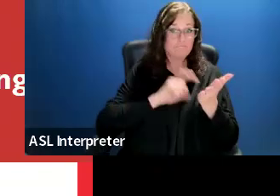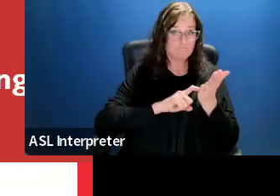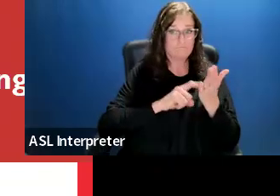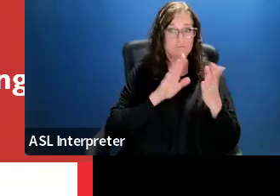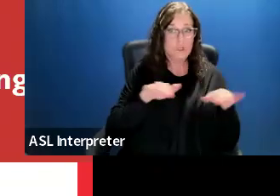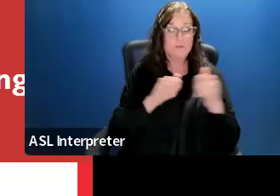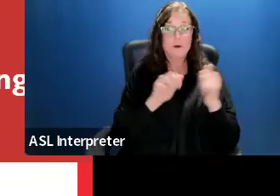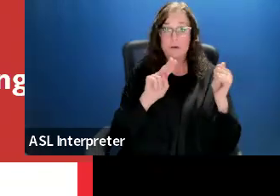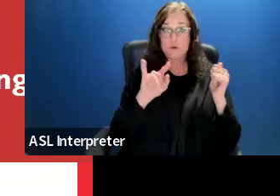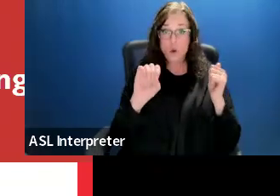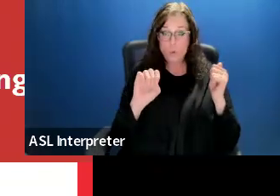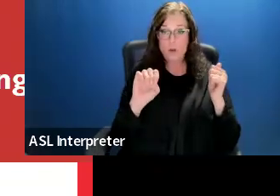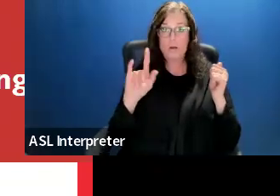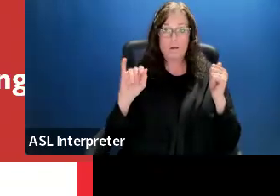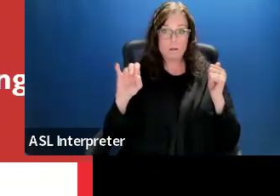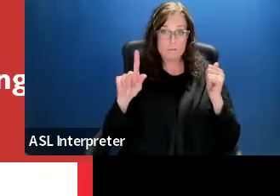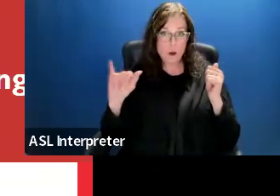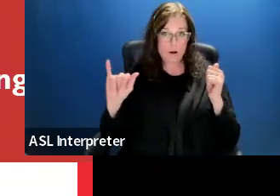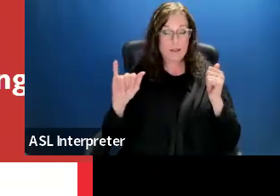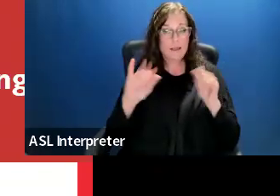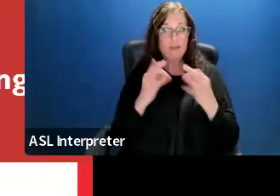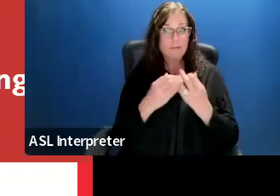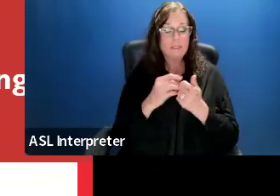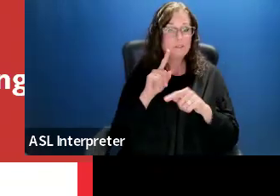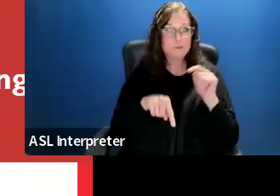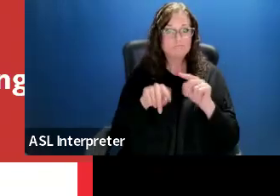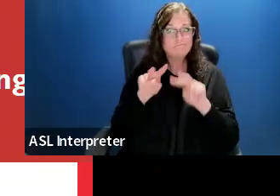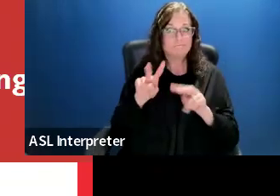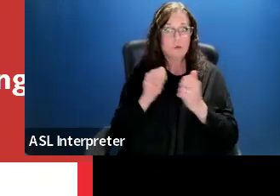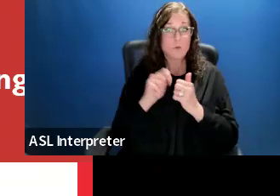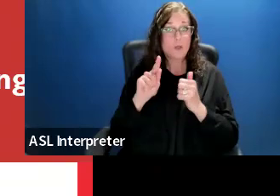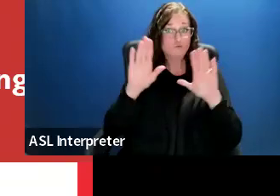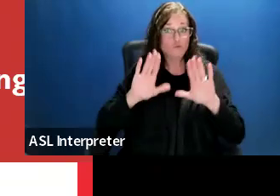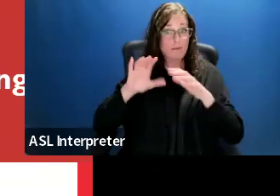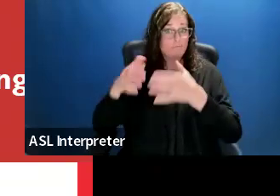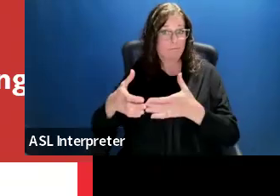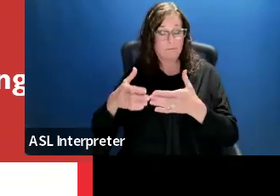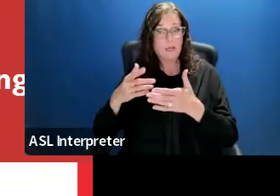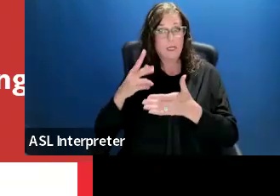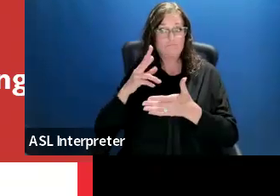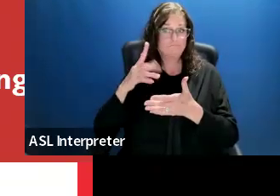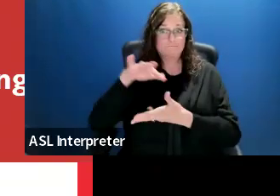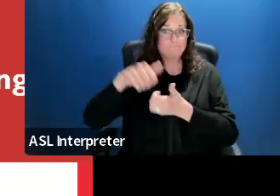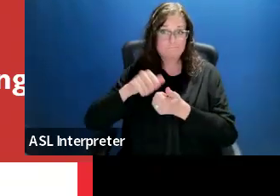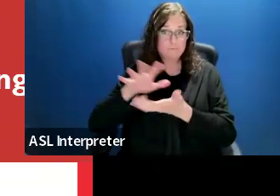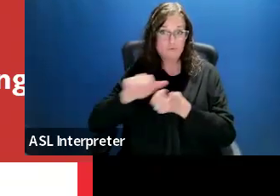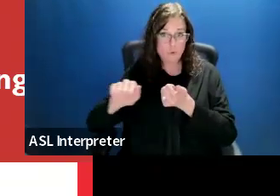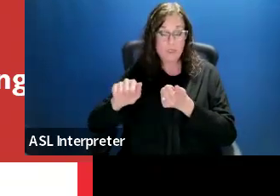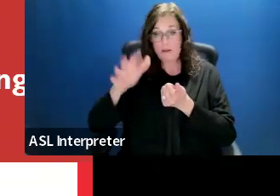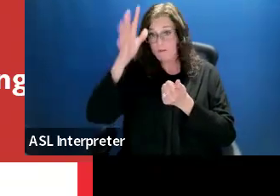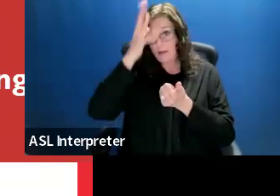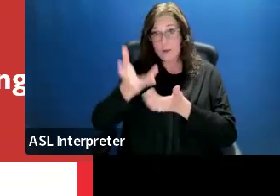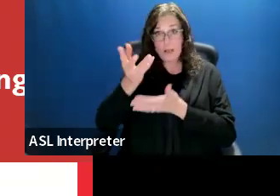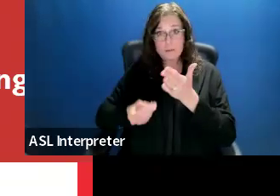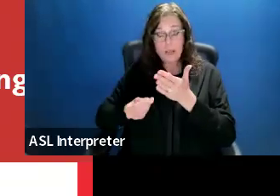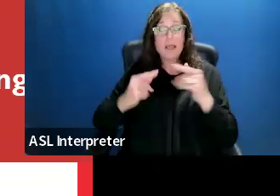Lombardy family, she was helpless to do anything but watch as her once great clan fell to ruin and her father died. However, a